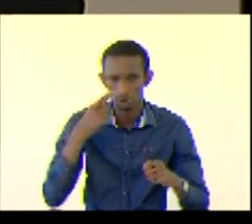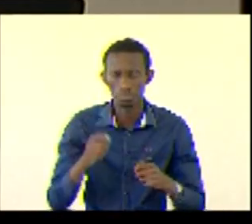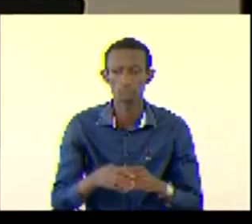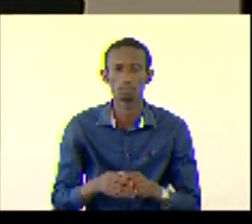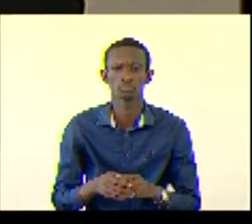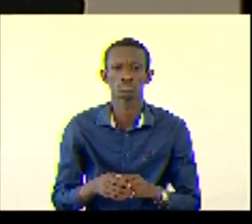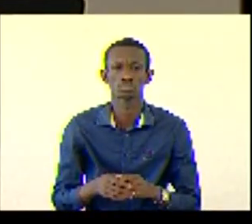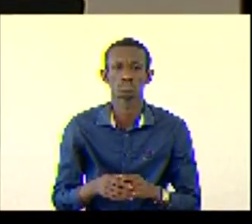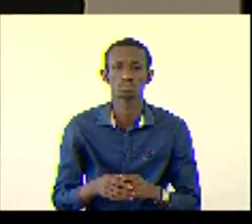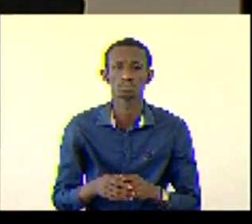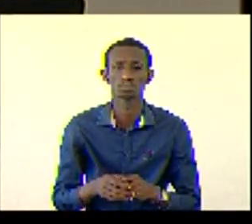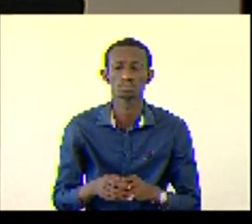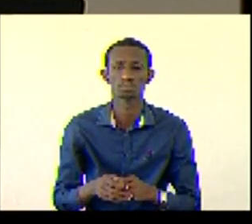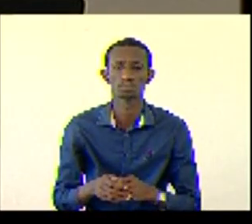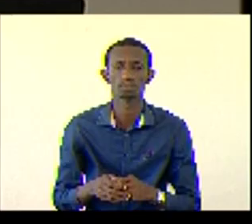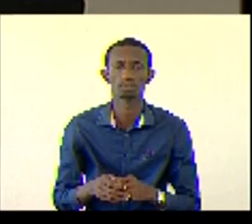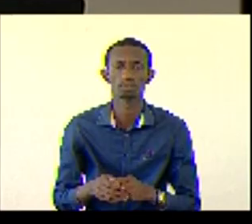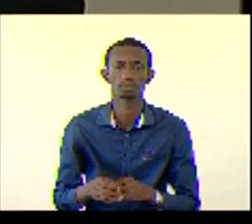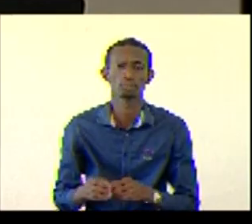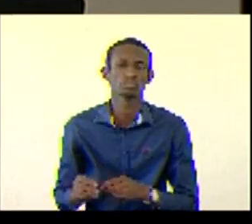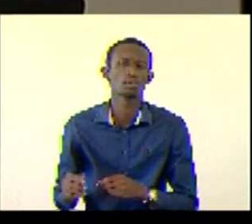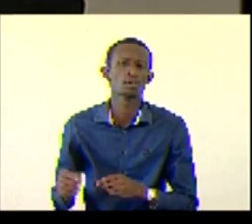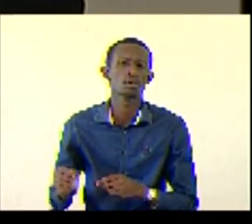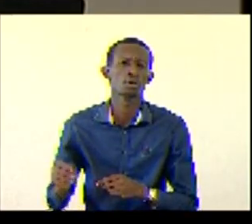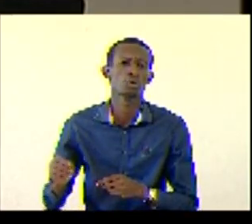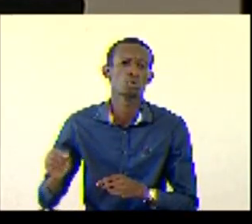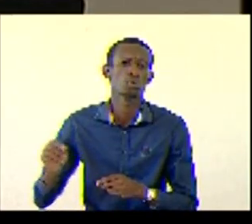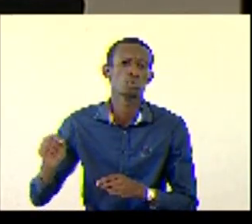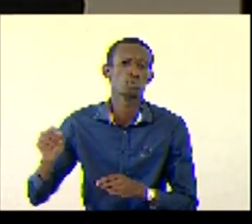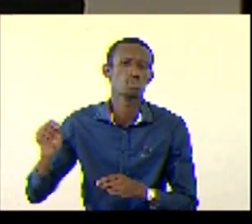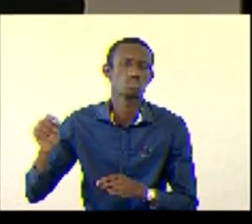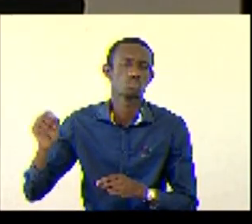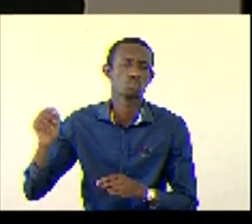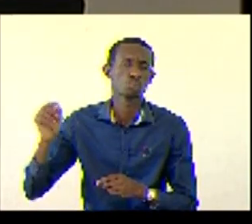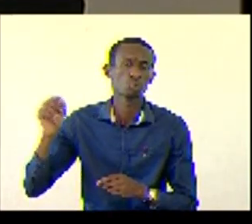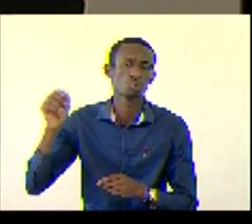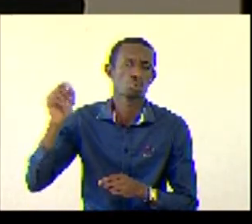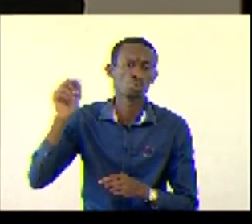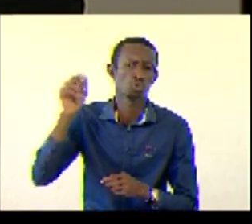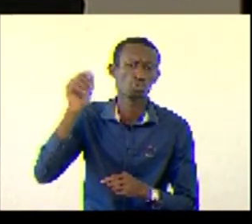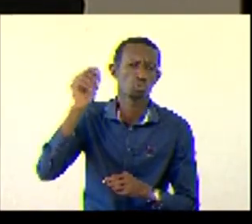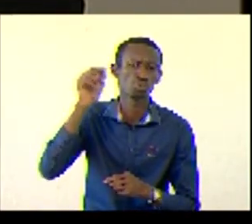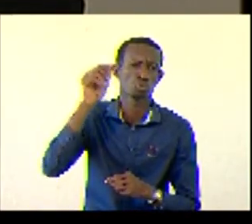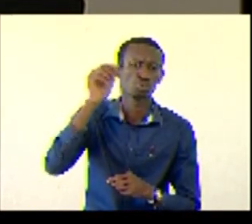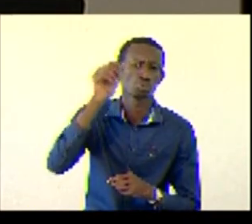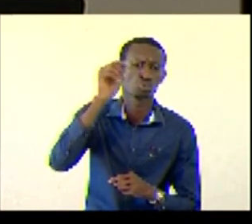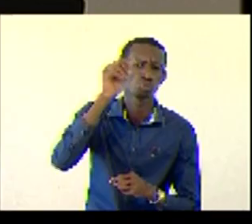occurring much faster. So this one moves in that case.